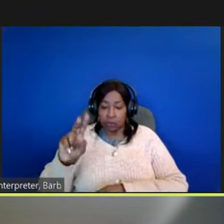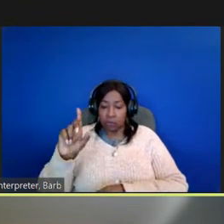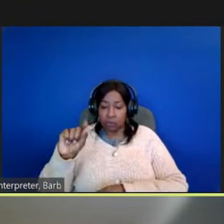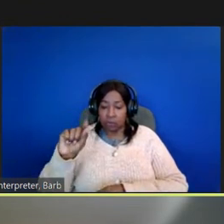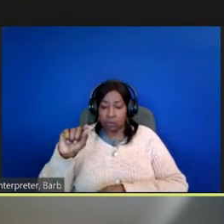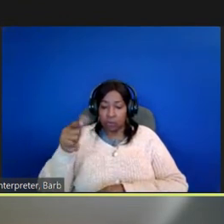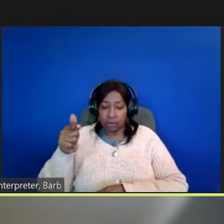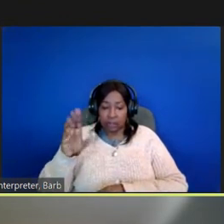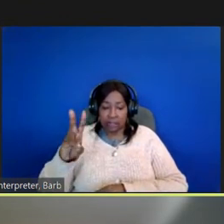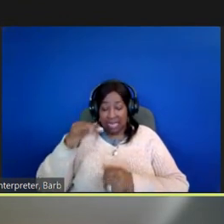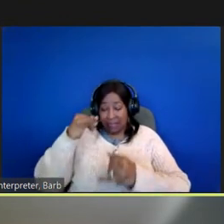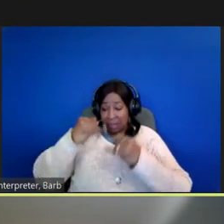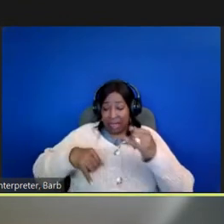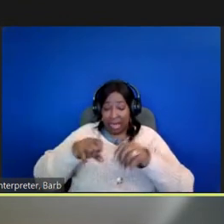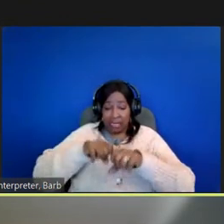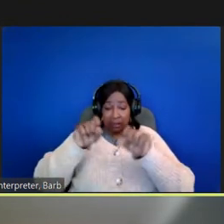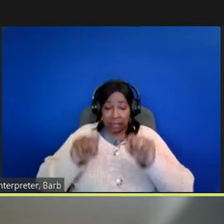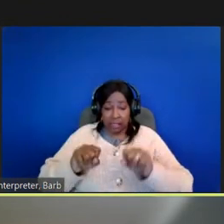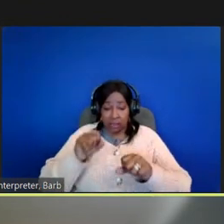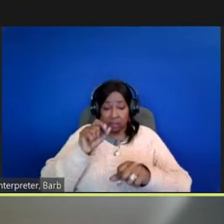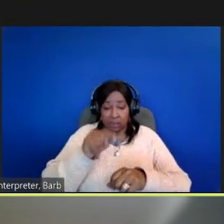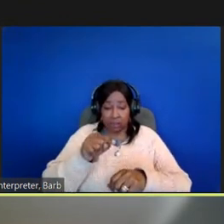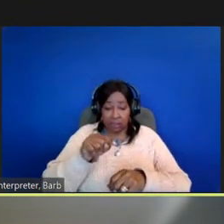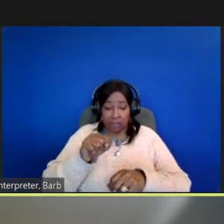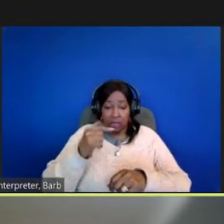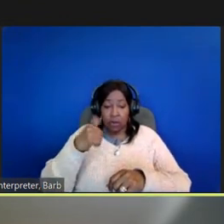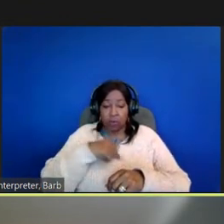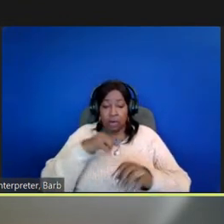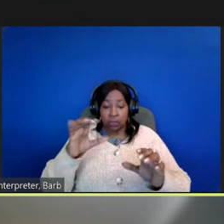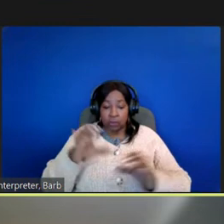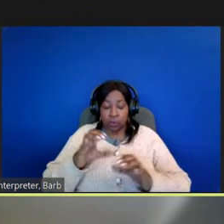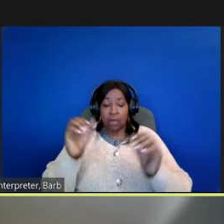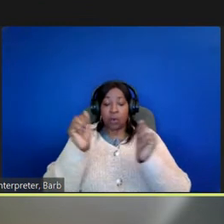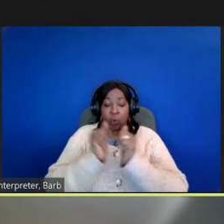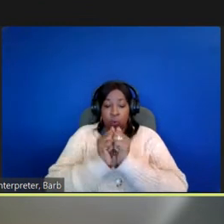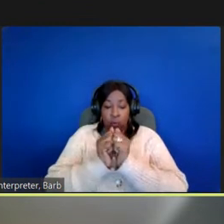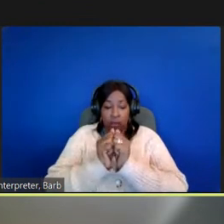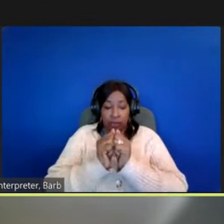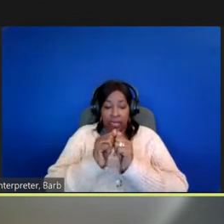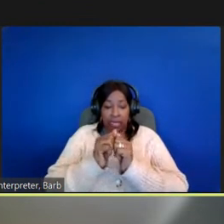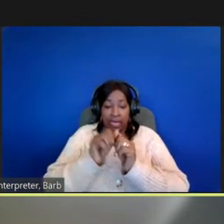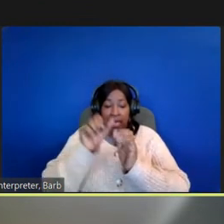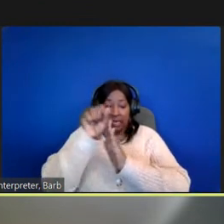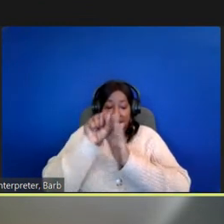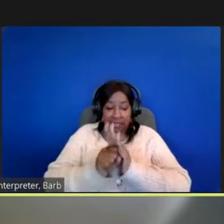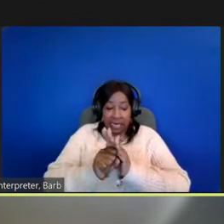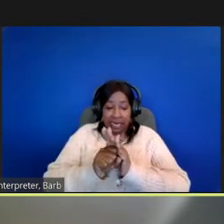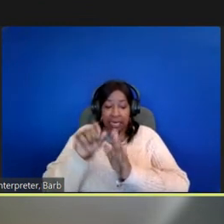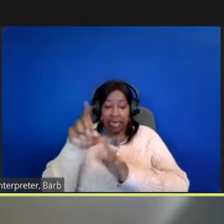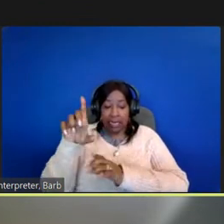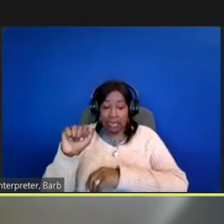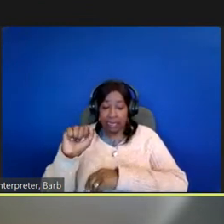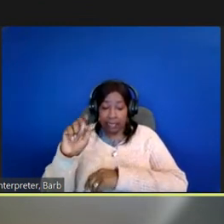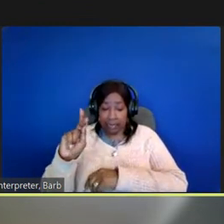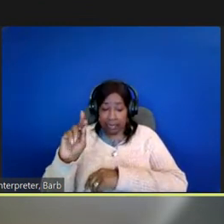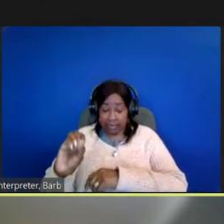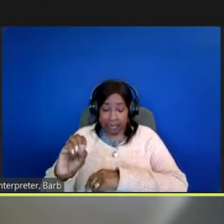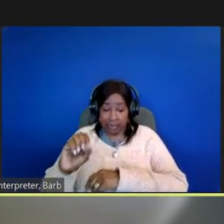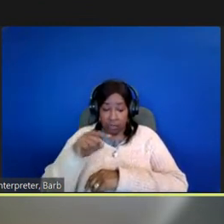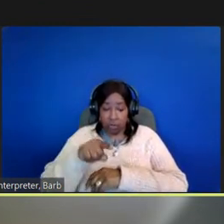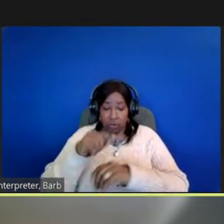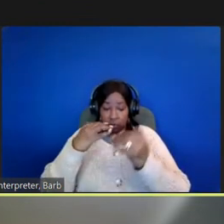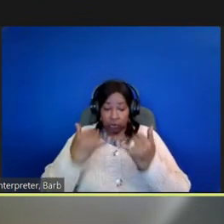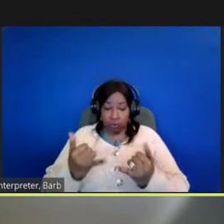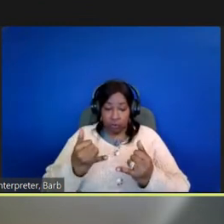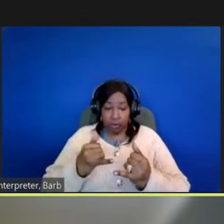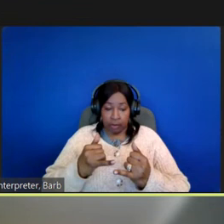The last station is we're doing in conjunction with State and Lake, which is currently being prepared